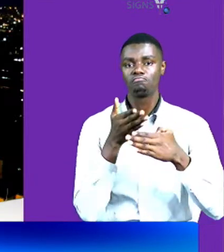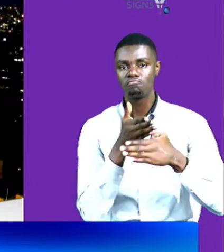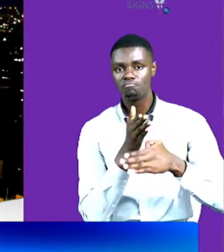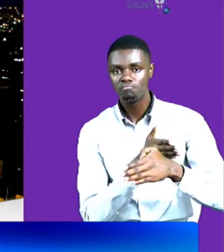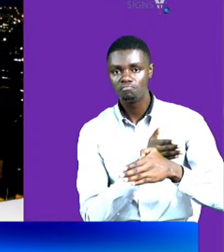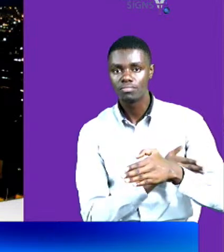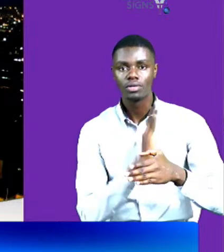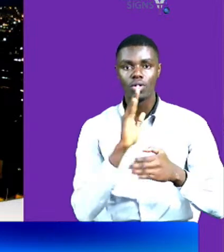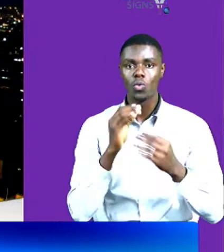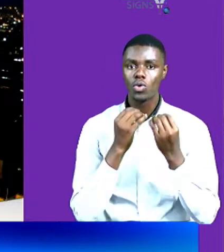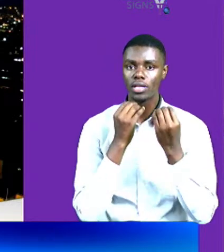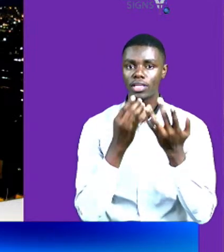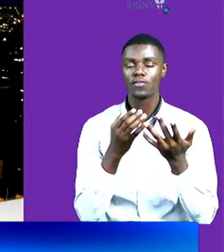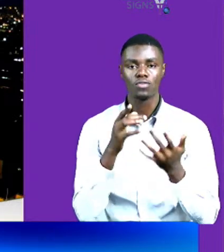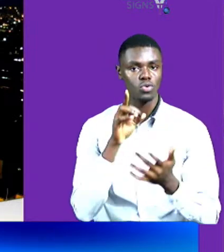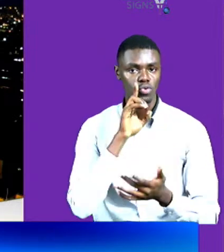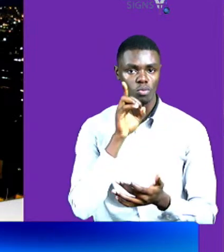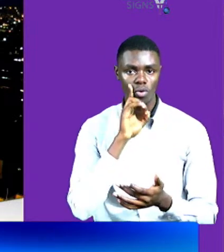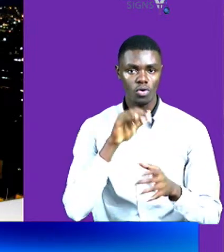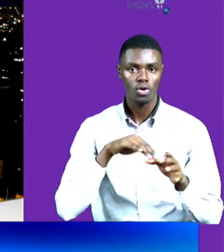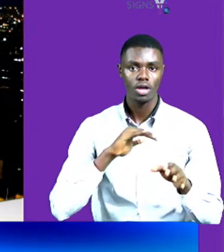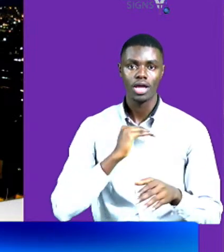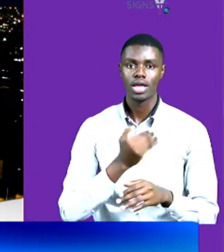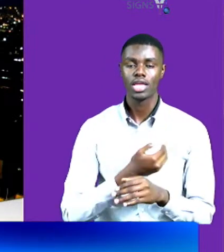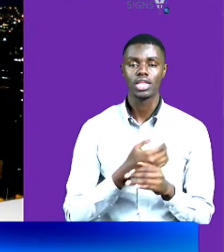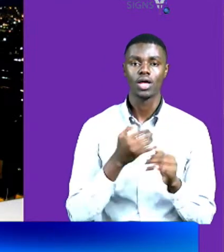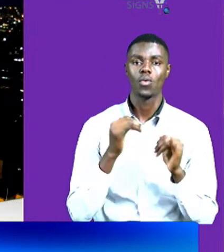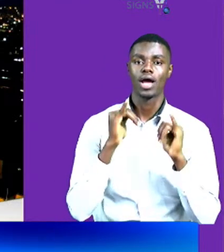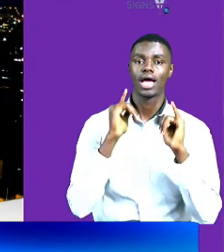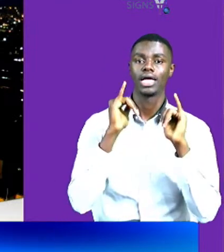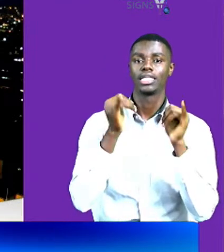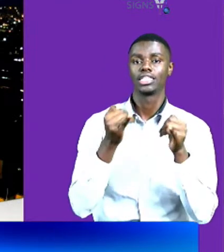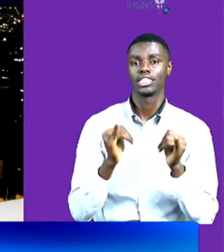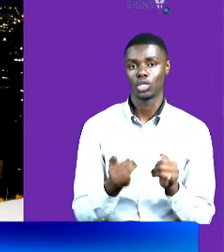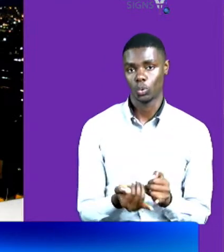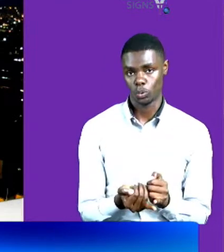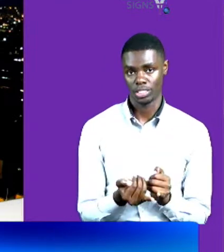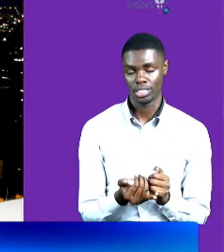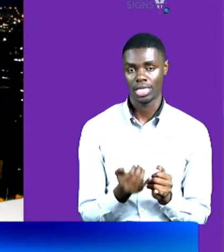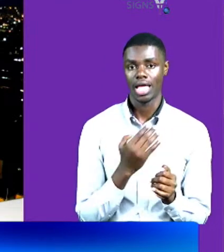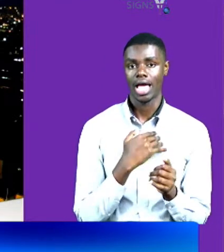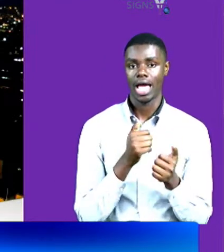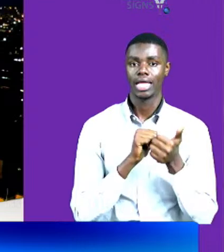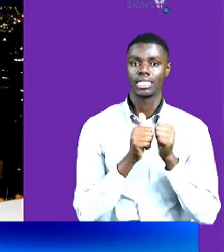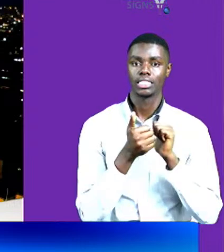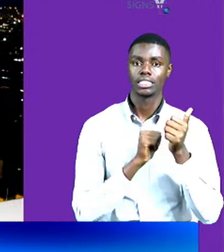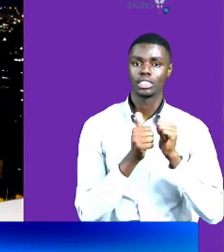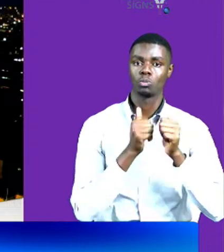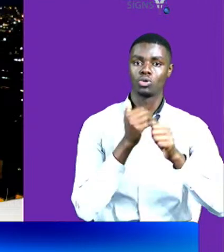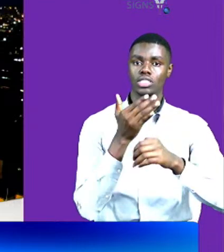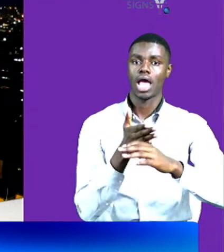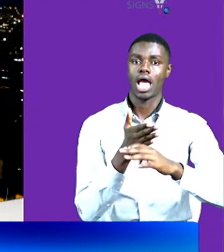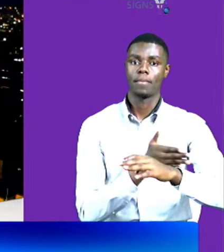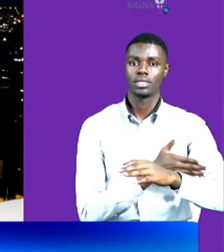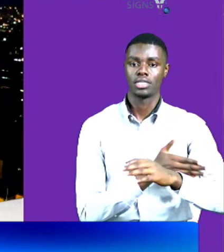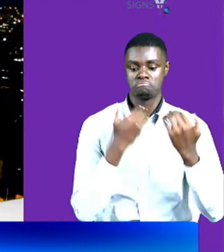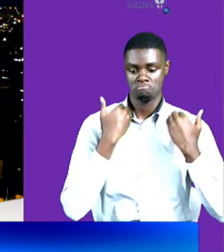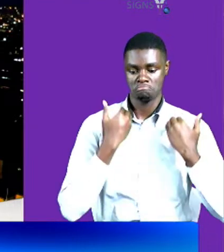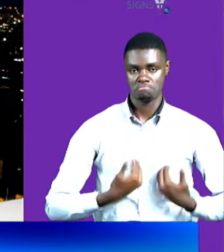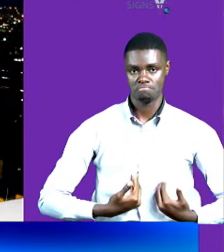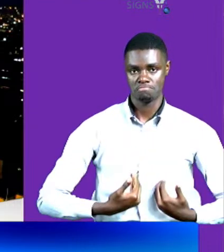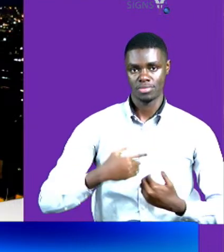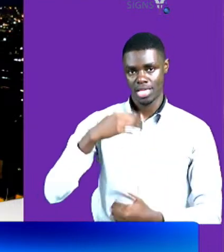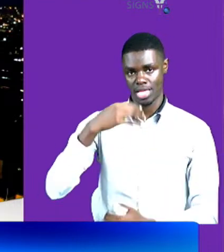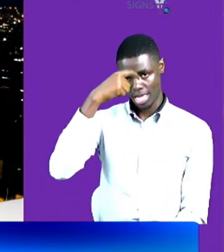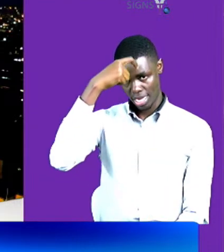will give you tomorrow in our subsequent bulletins and the sports updates. This is Chris Mololo.